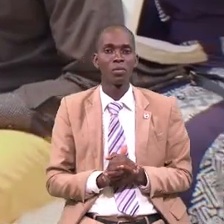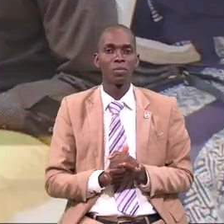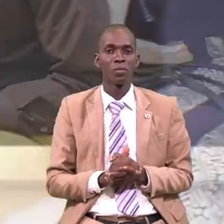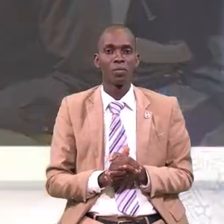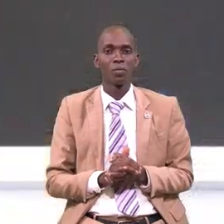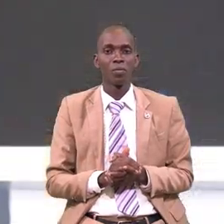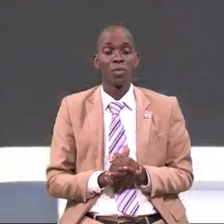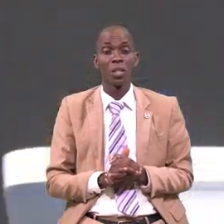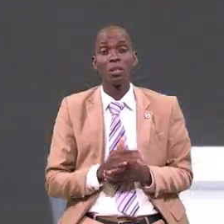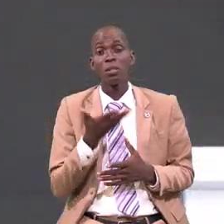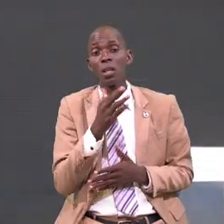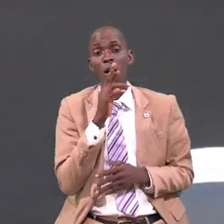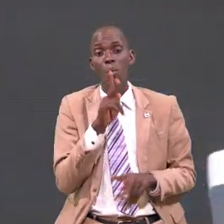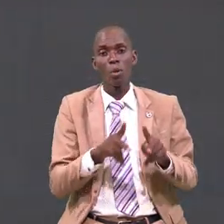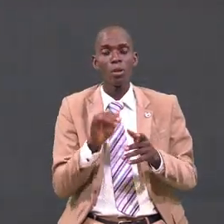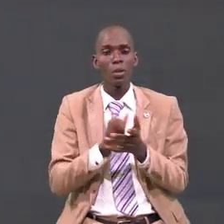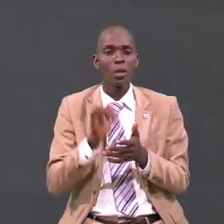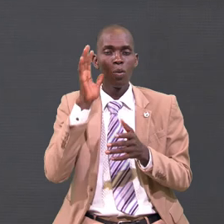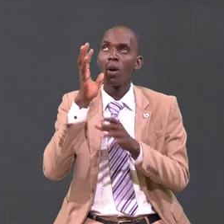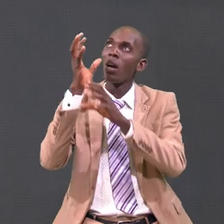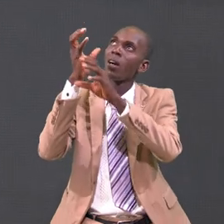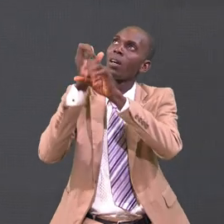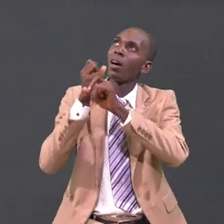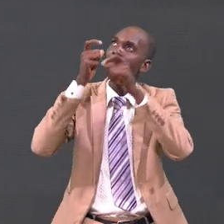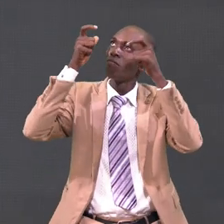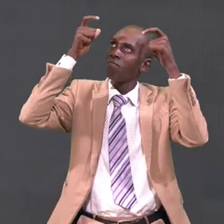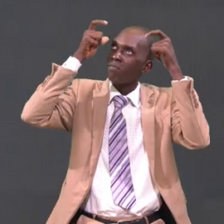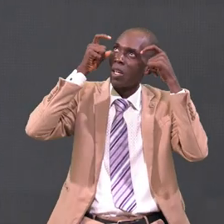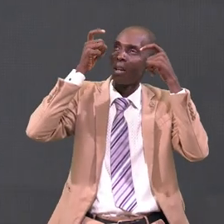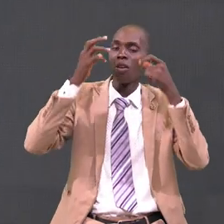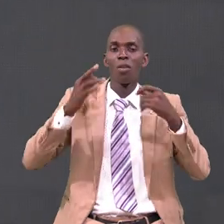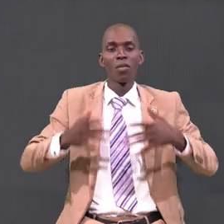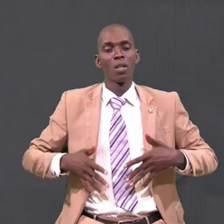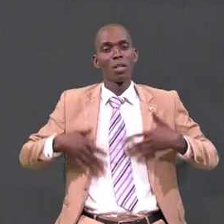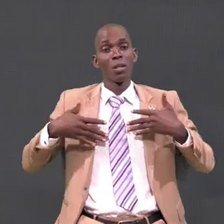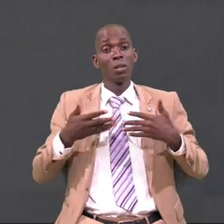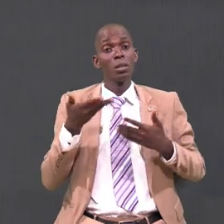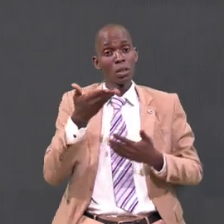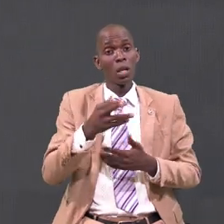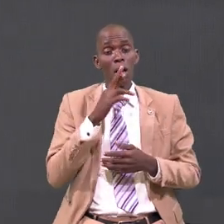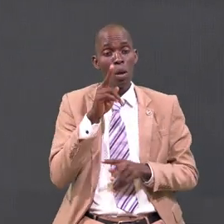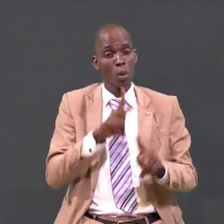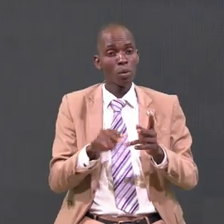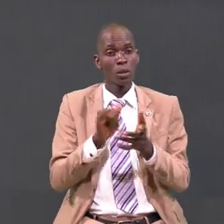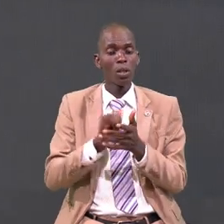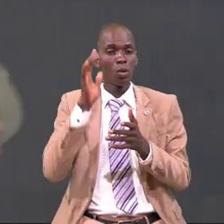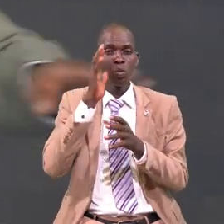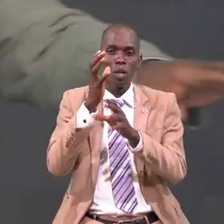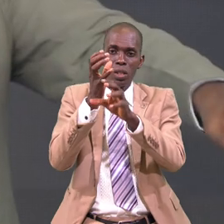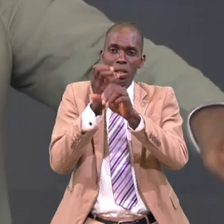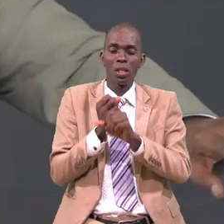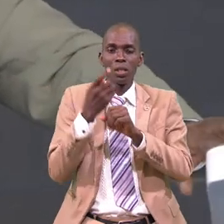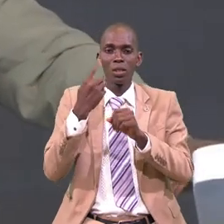The people that will wear the crown of life. The people that will wear the crown of the